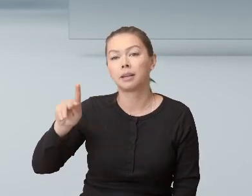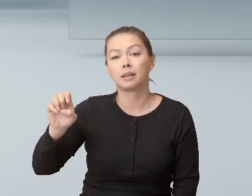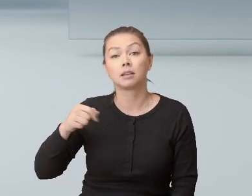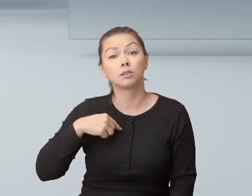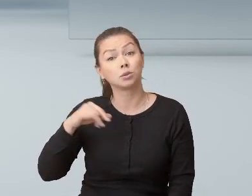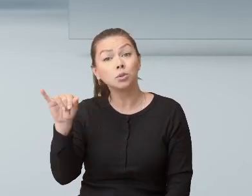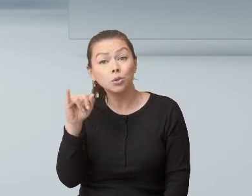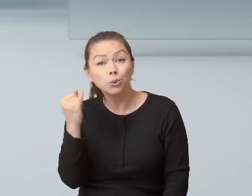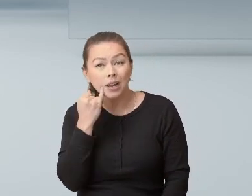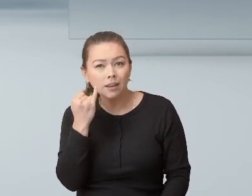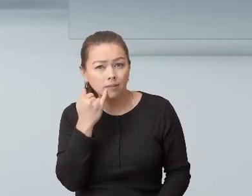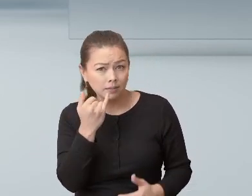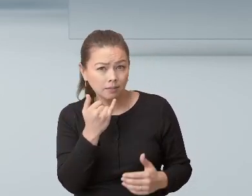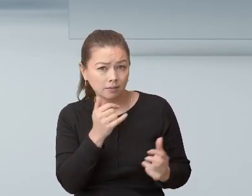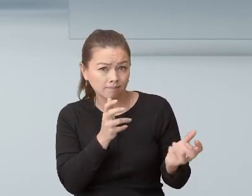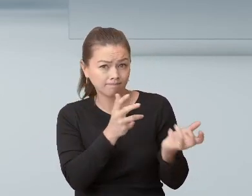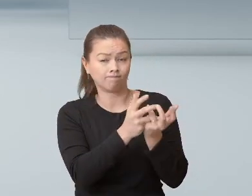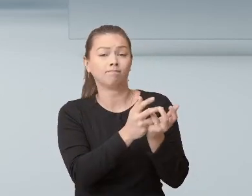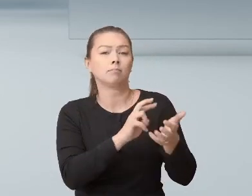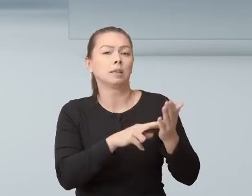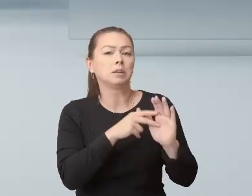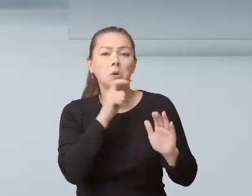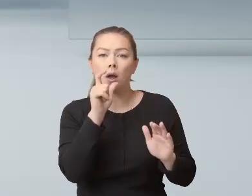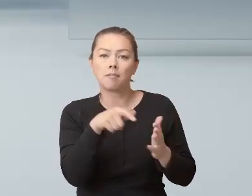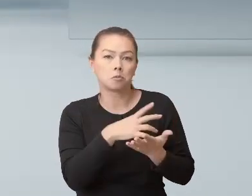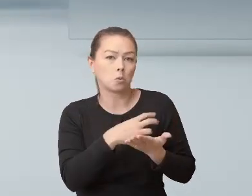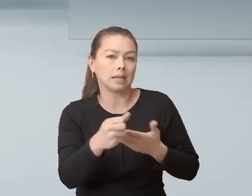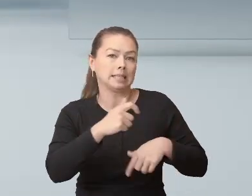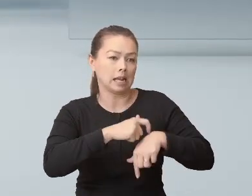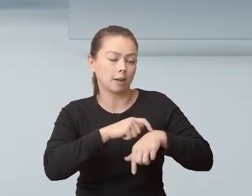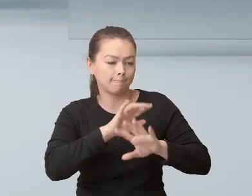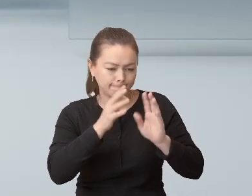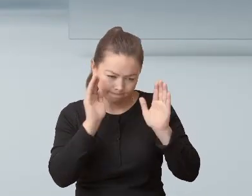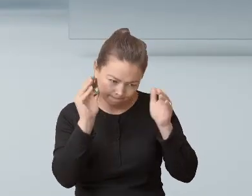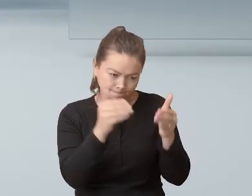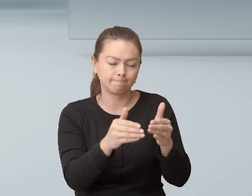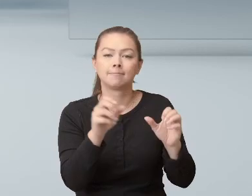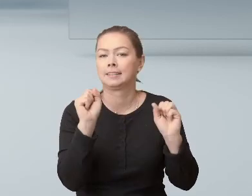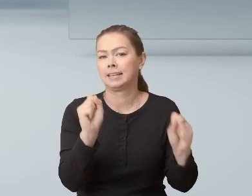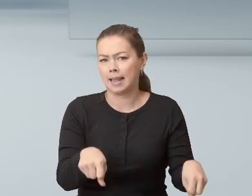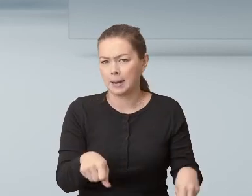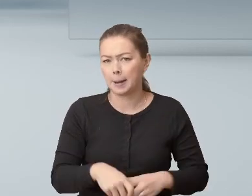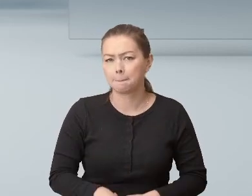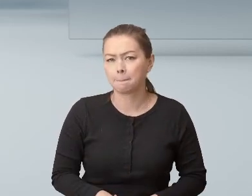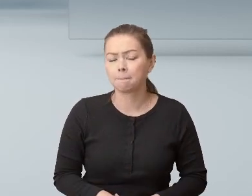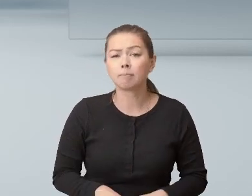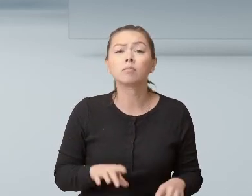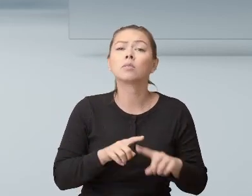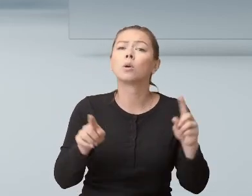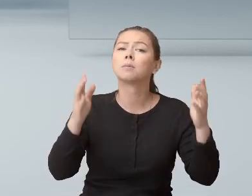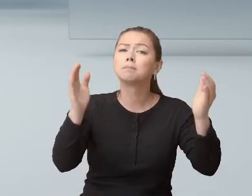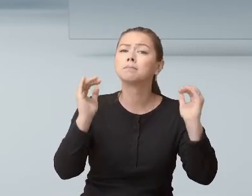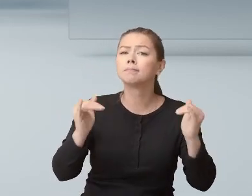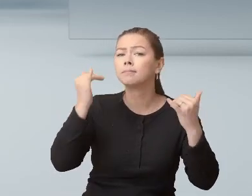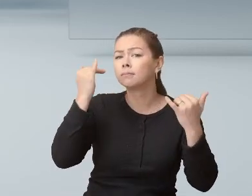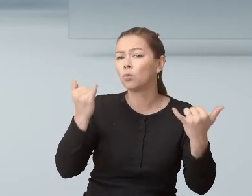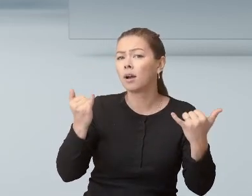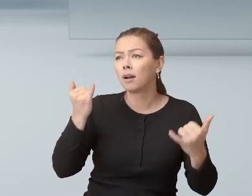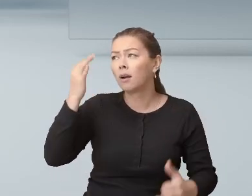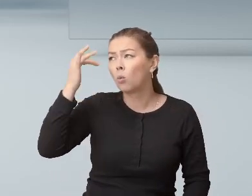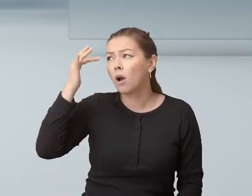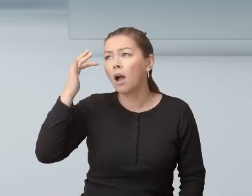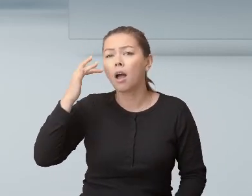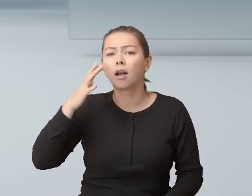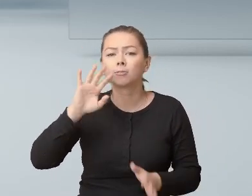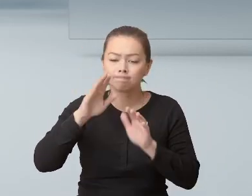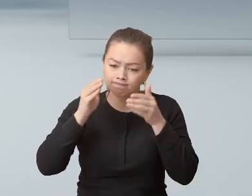of not have to waste a lot of time on that. So let's talk about, let's say, why should I stick with Microsoft, right? Well, there's a couple of things.